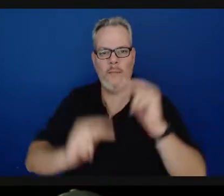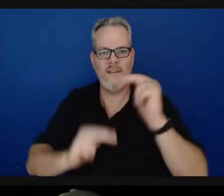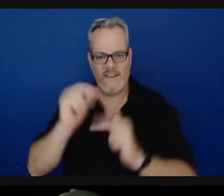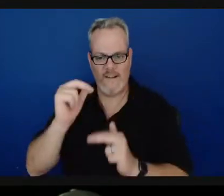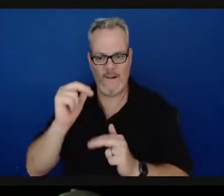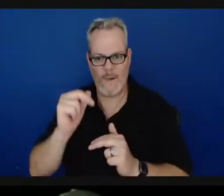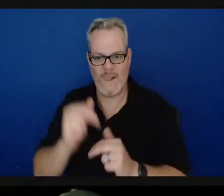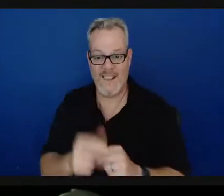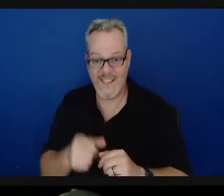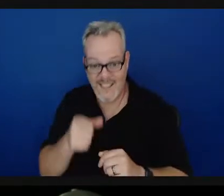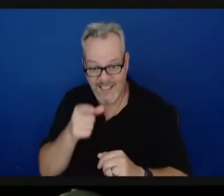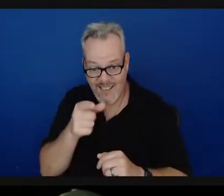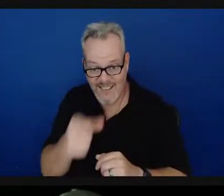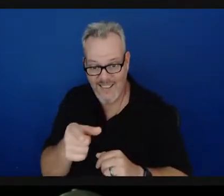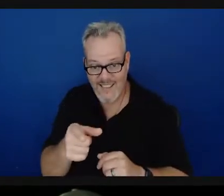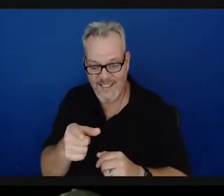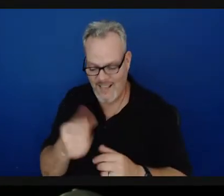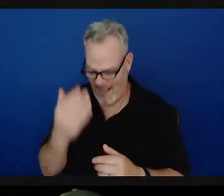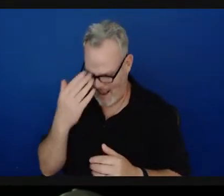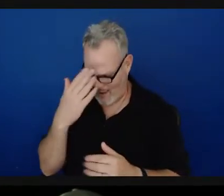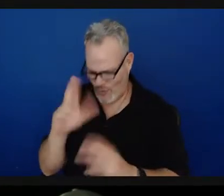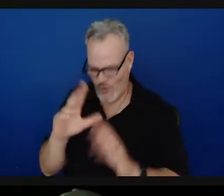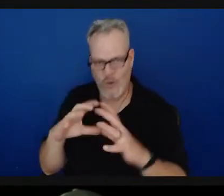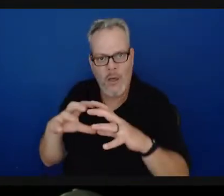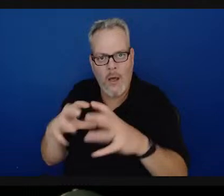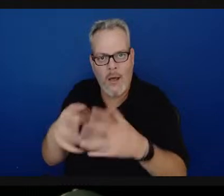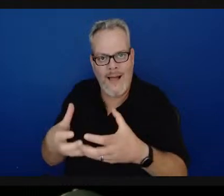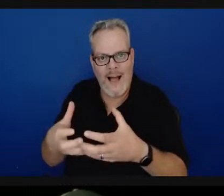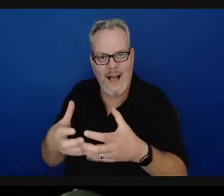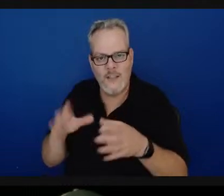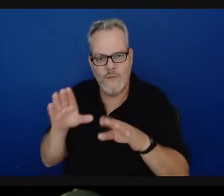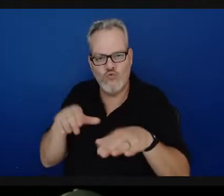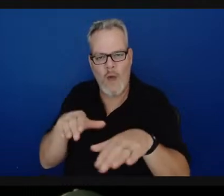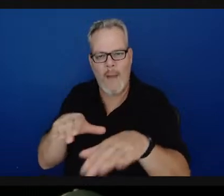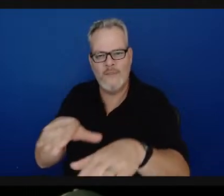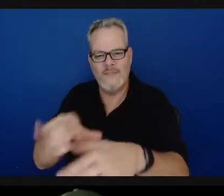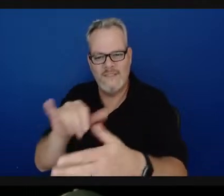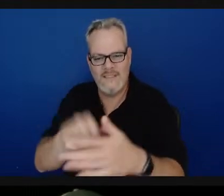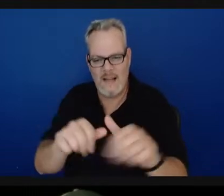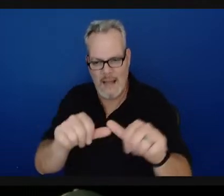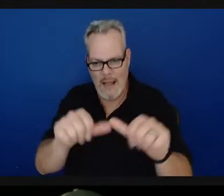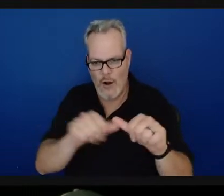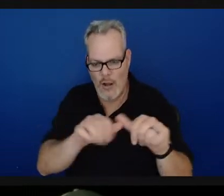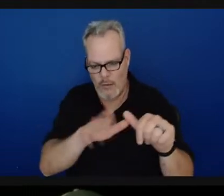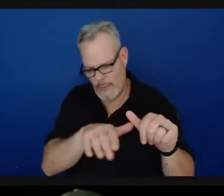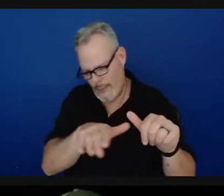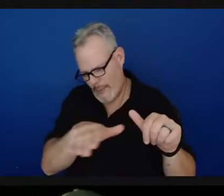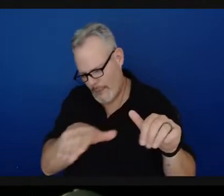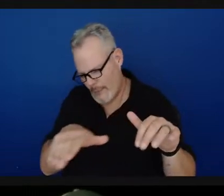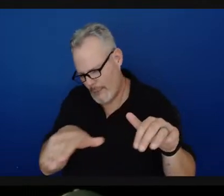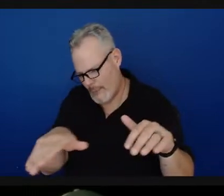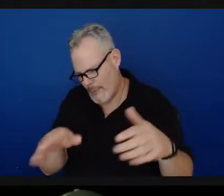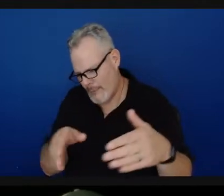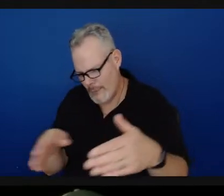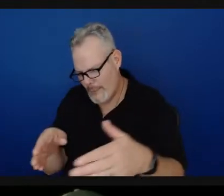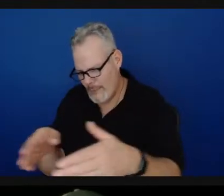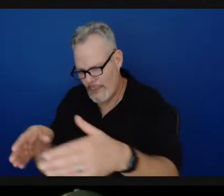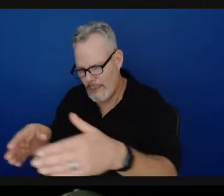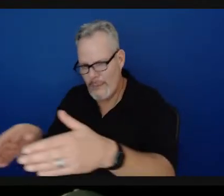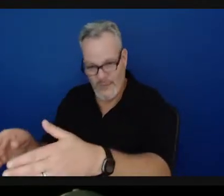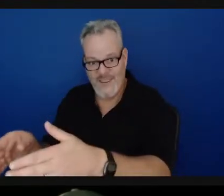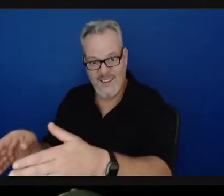not sure what class rapids, like flowing out of that lake in there, down into the main part of the